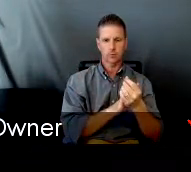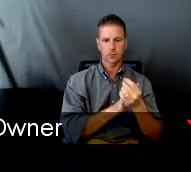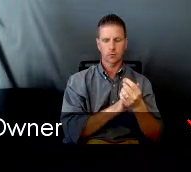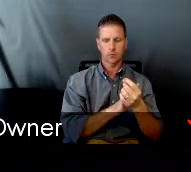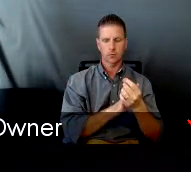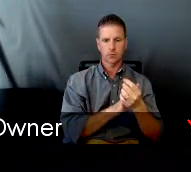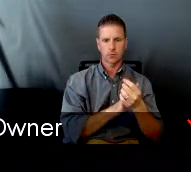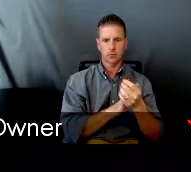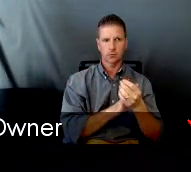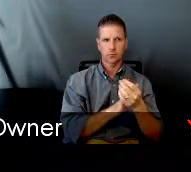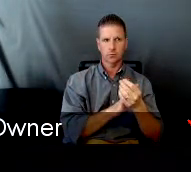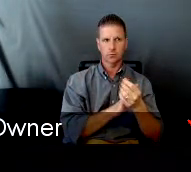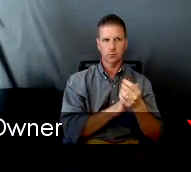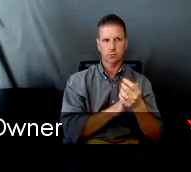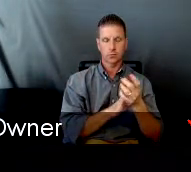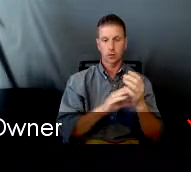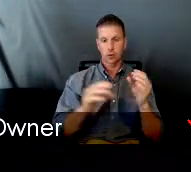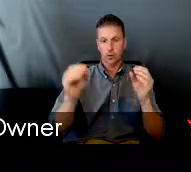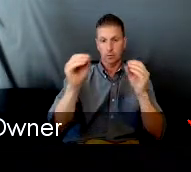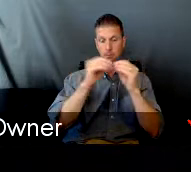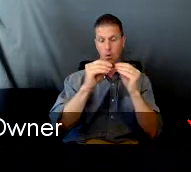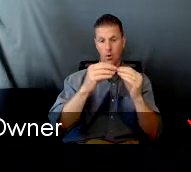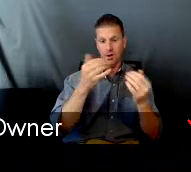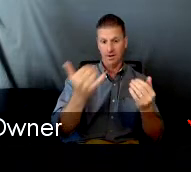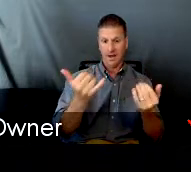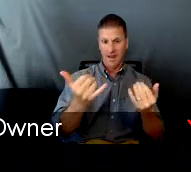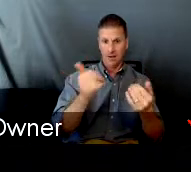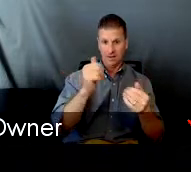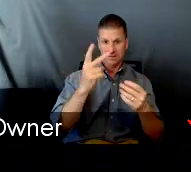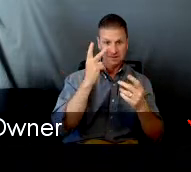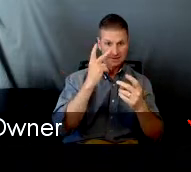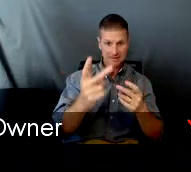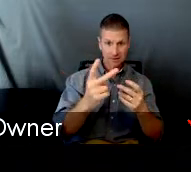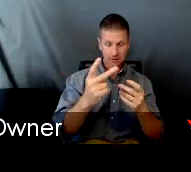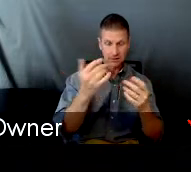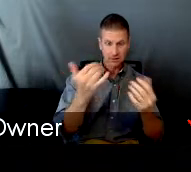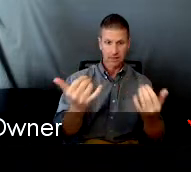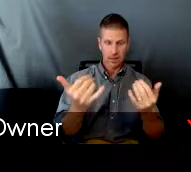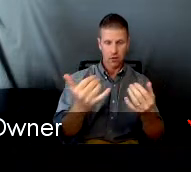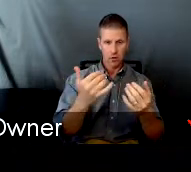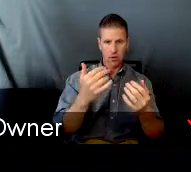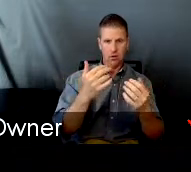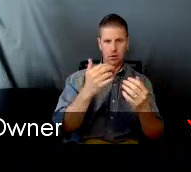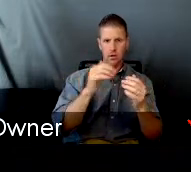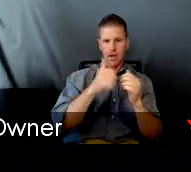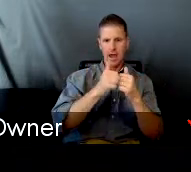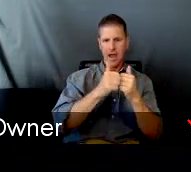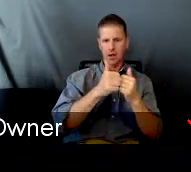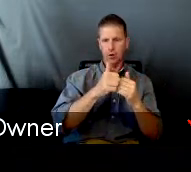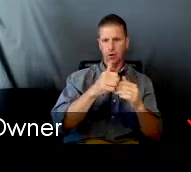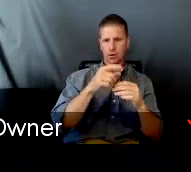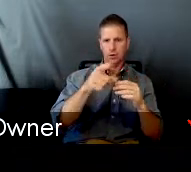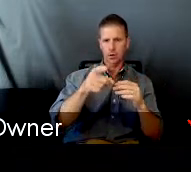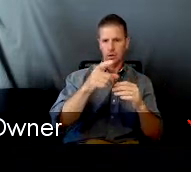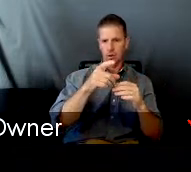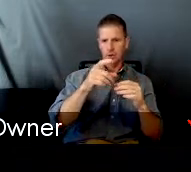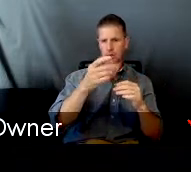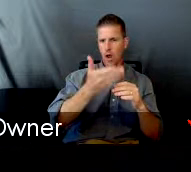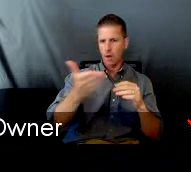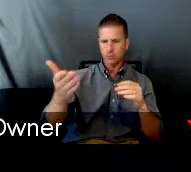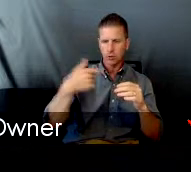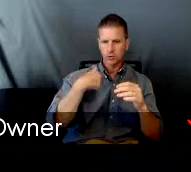And more immediately, the things that we can see today, how are the objects that we're seeing